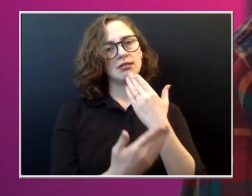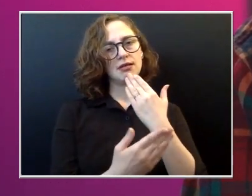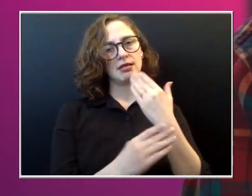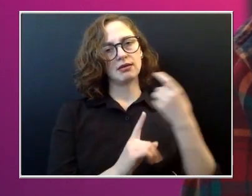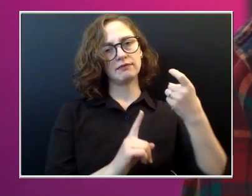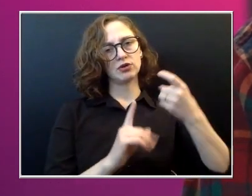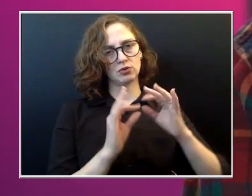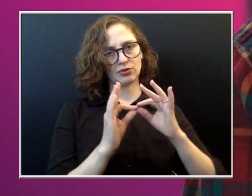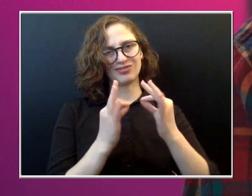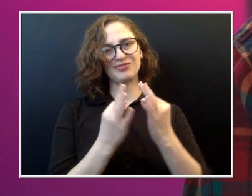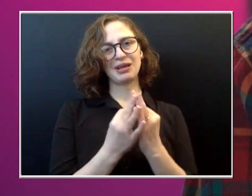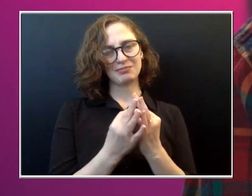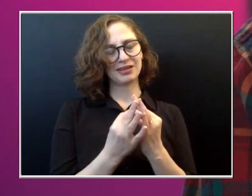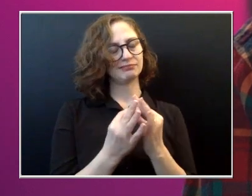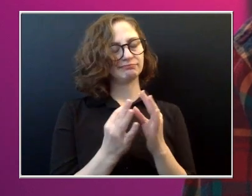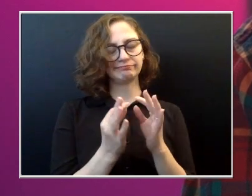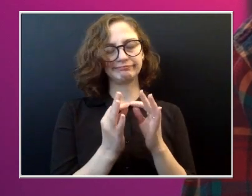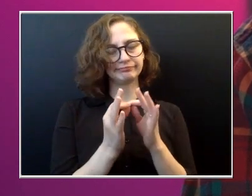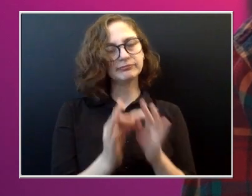this process.